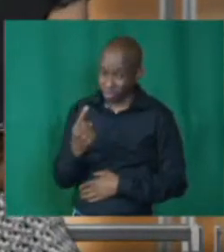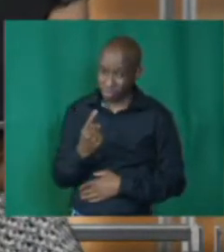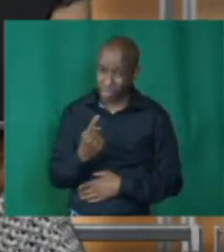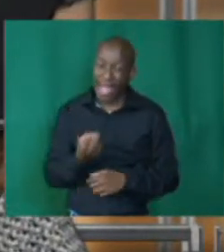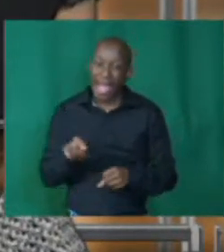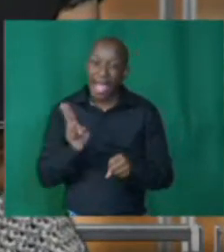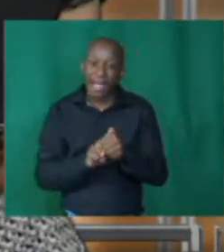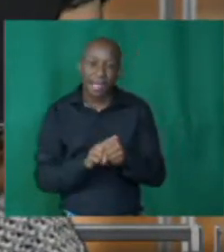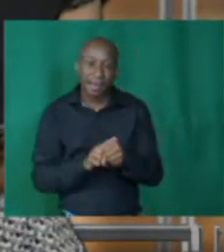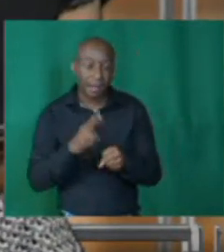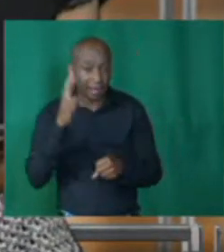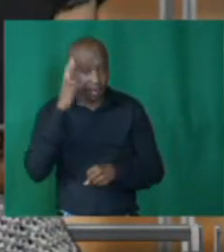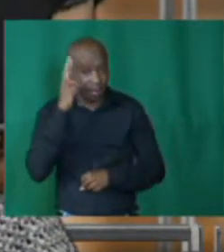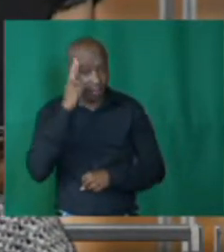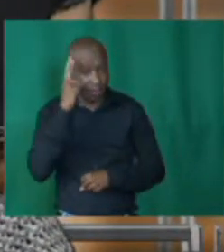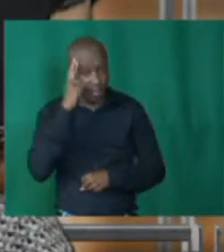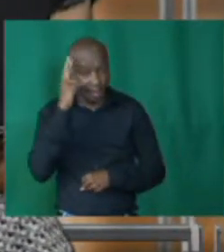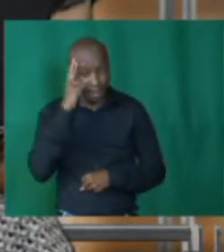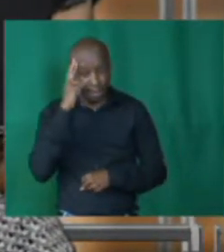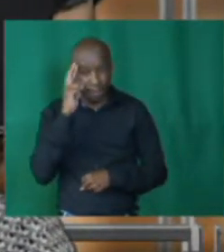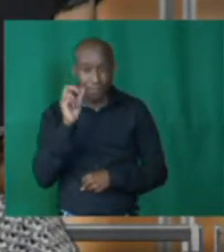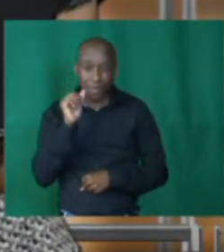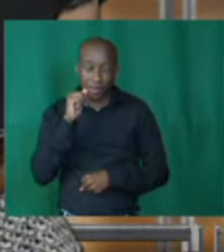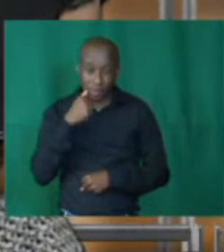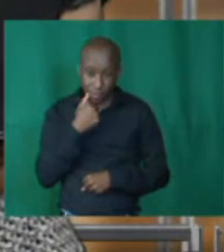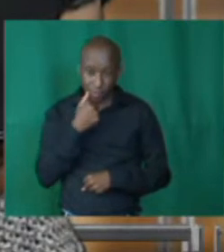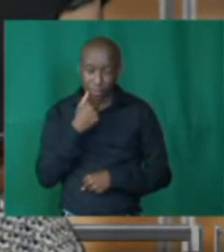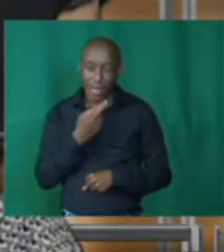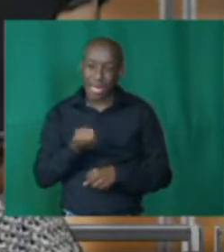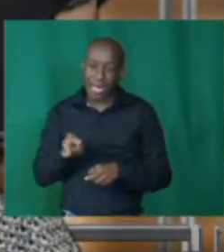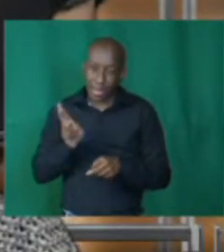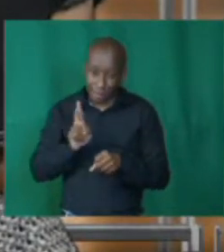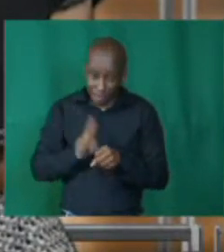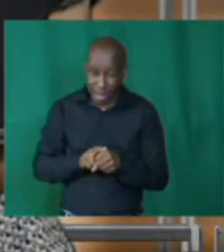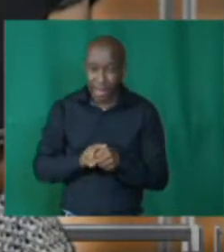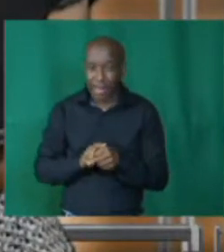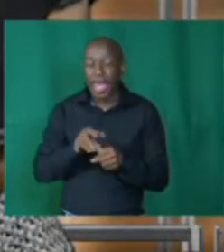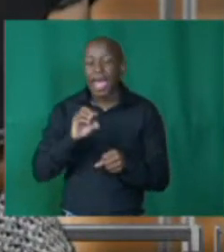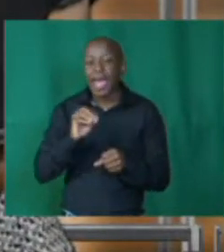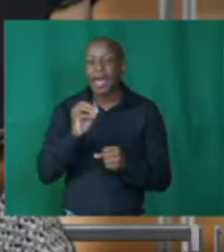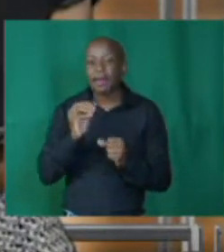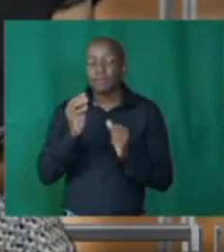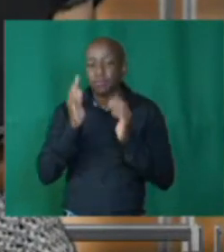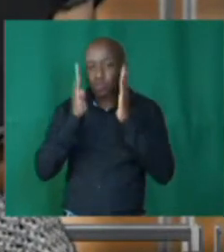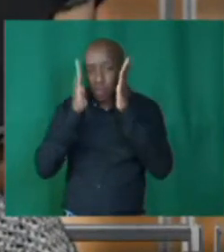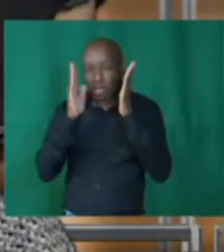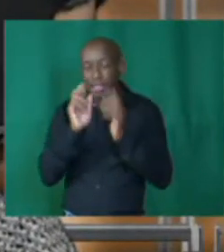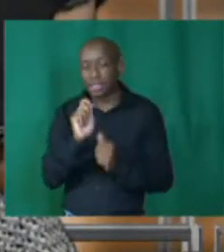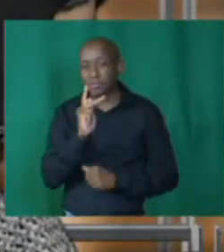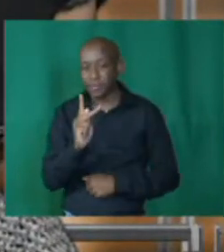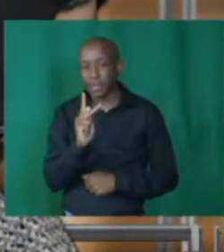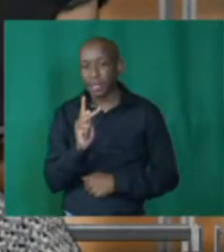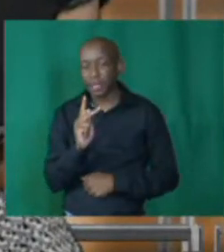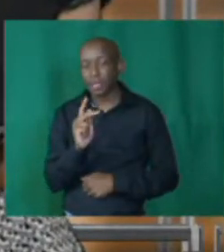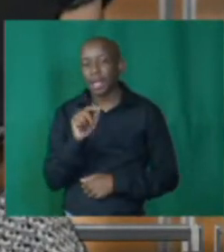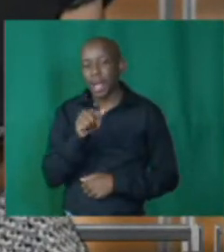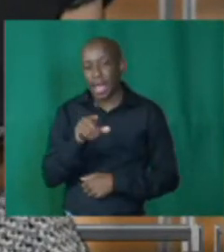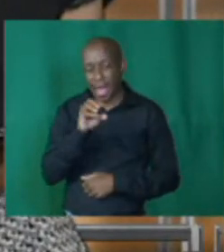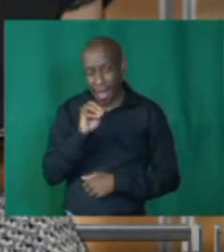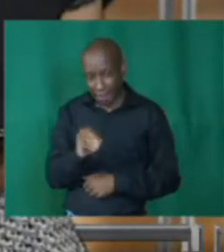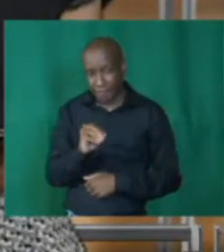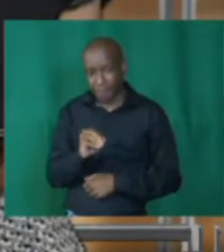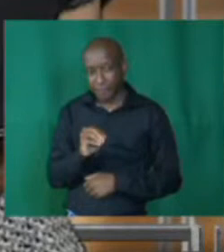just also to remind the viewers that there is a repeat on channel Yemaswati of this episode, which goes from 9 a.m. until